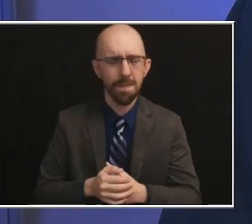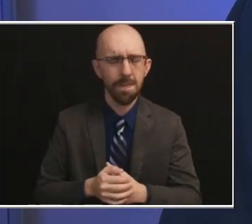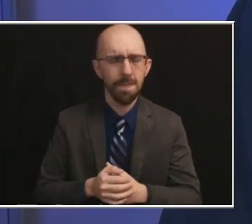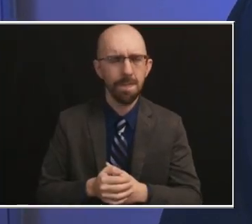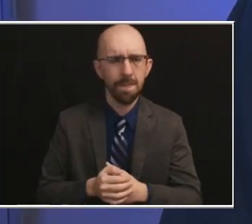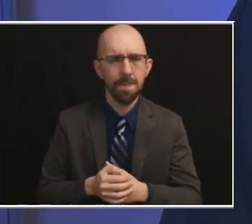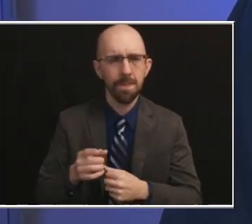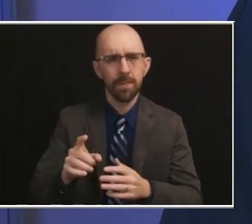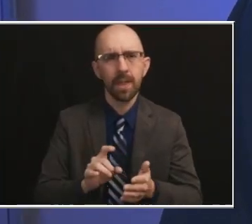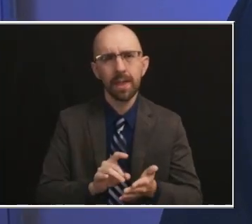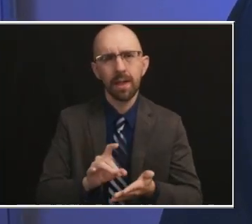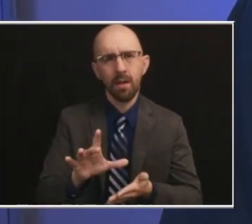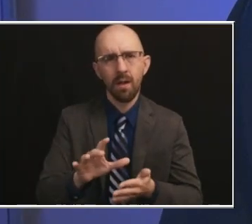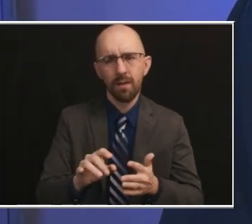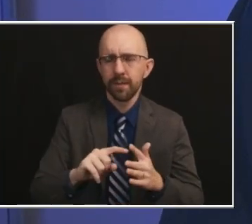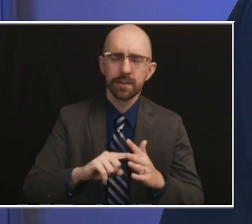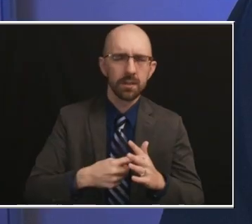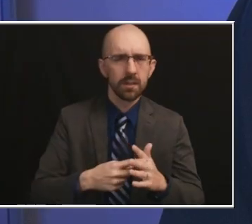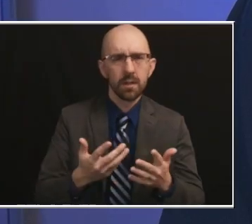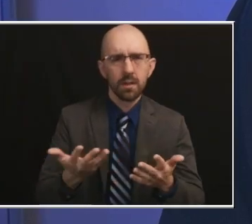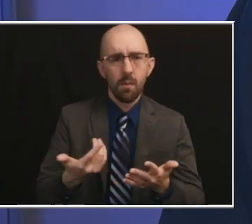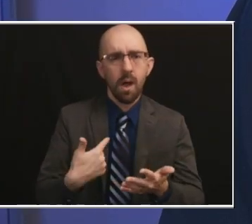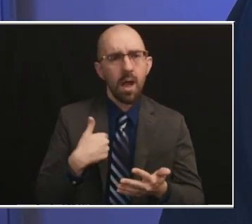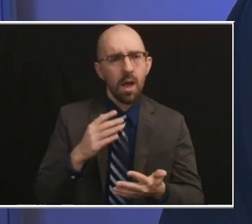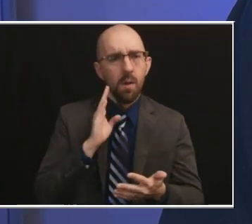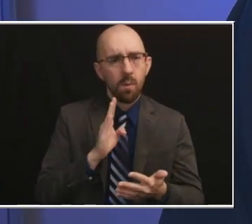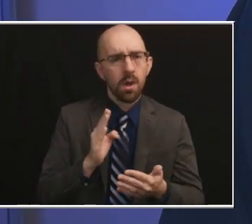off what I would consider